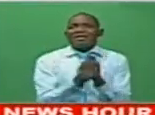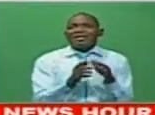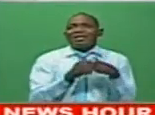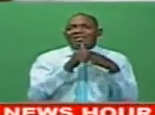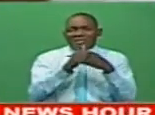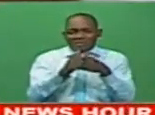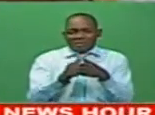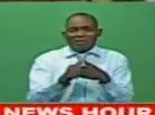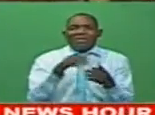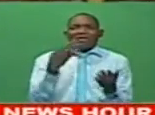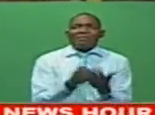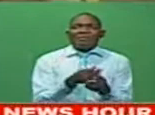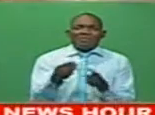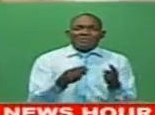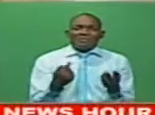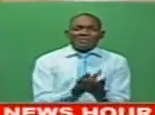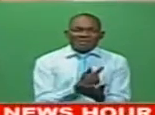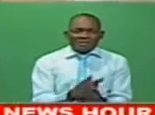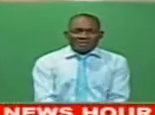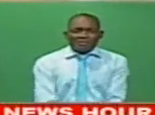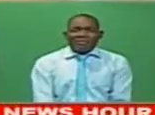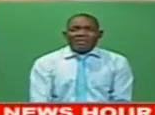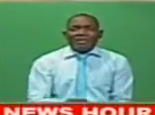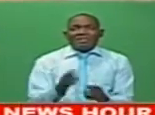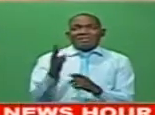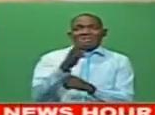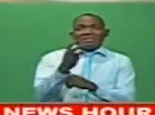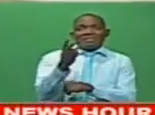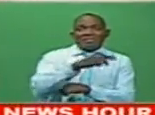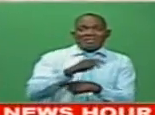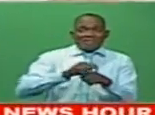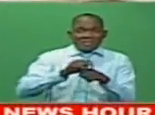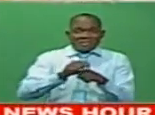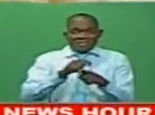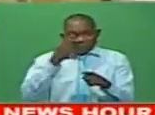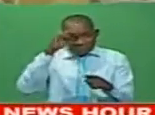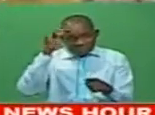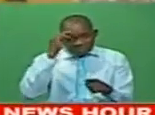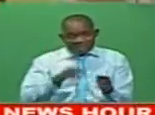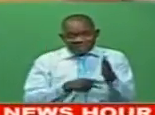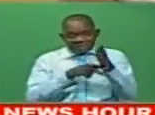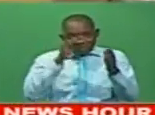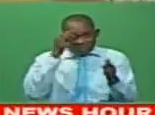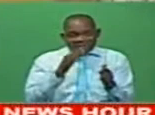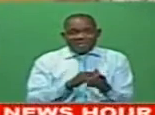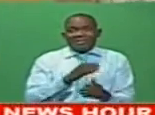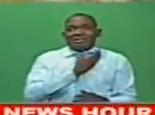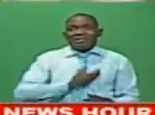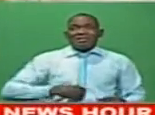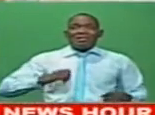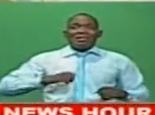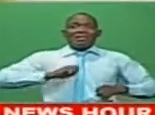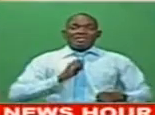public financial management and processes. The six-day training session for ministers, deputy ministers, chief executives